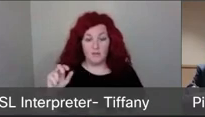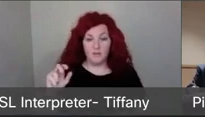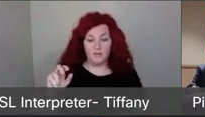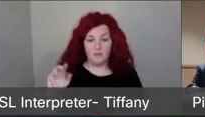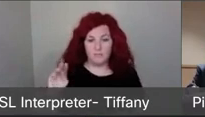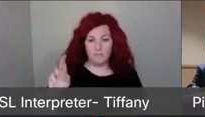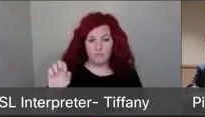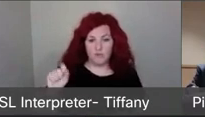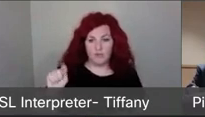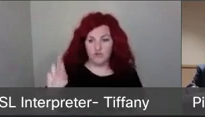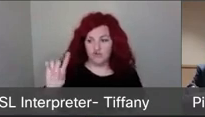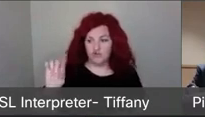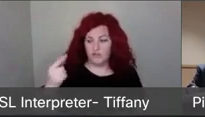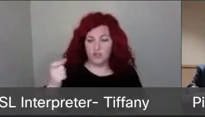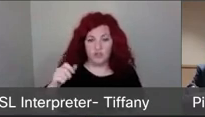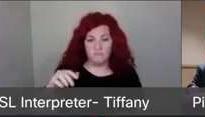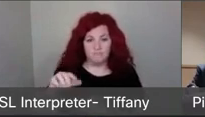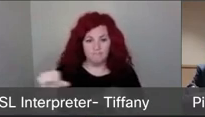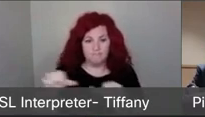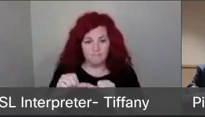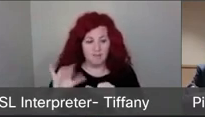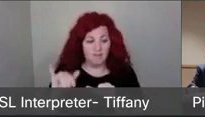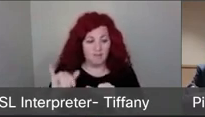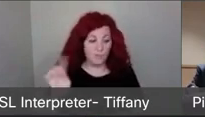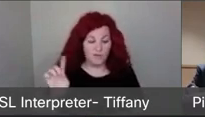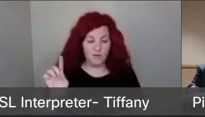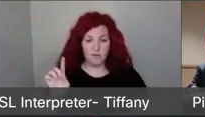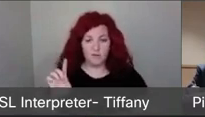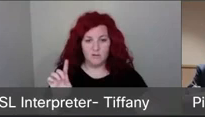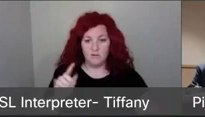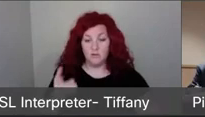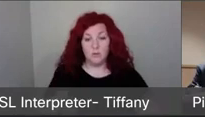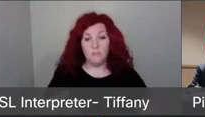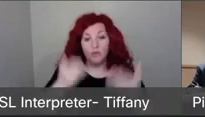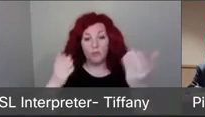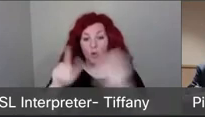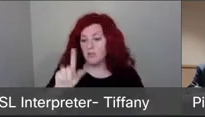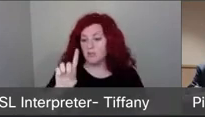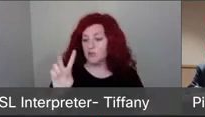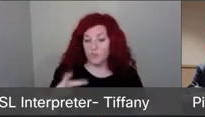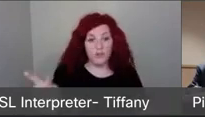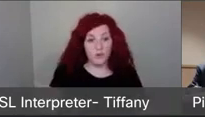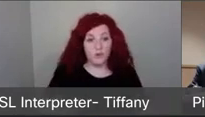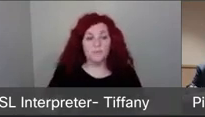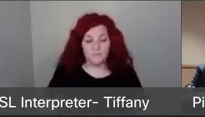precinct, which is in the proposed 22. And